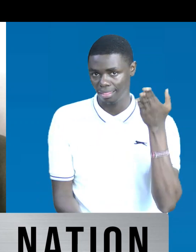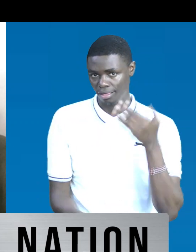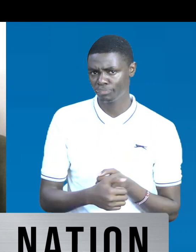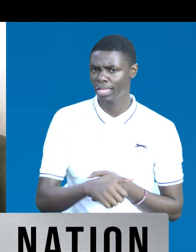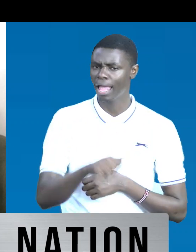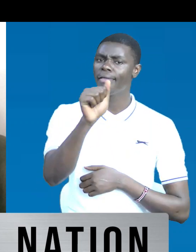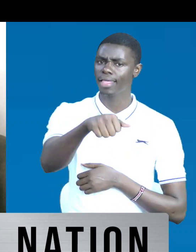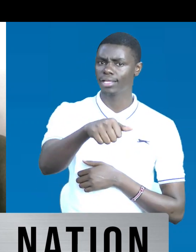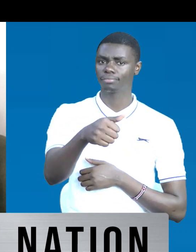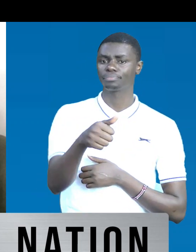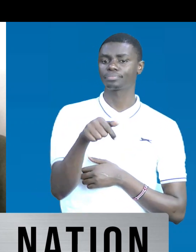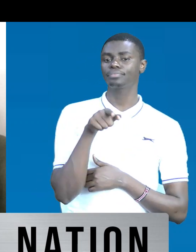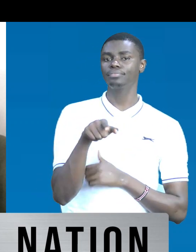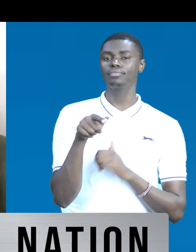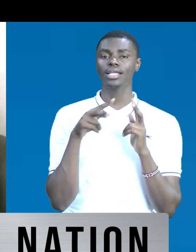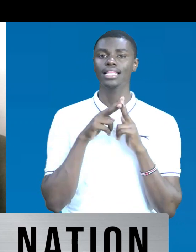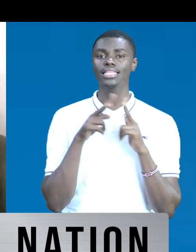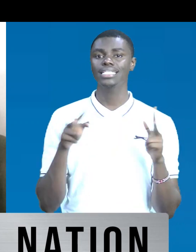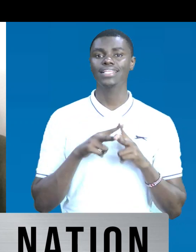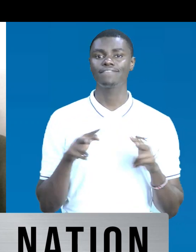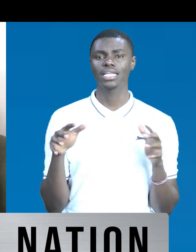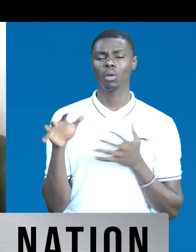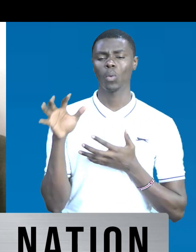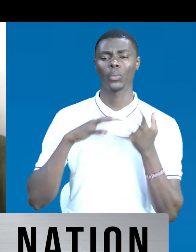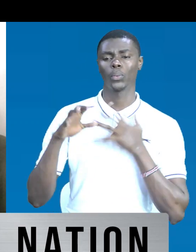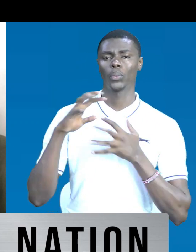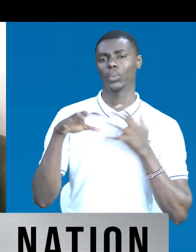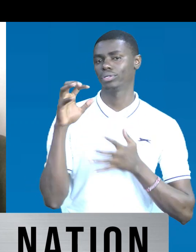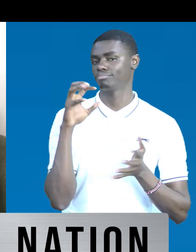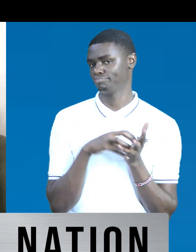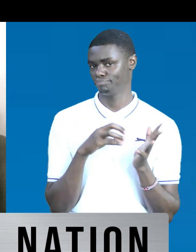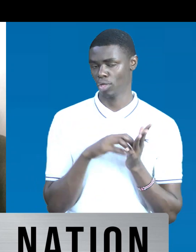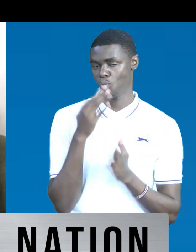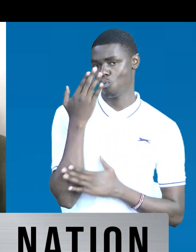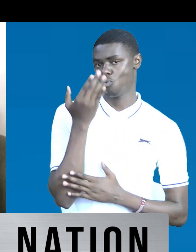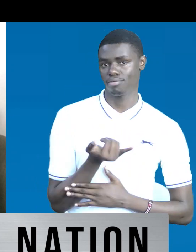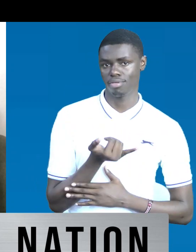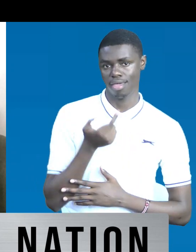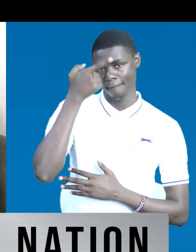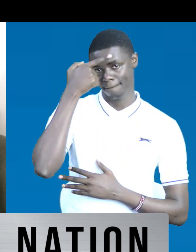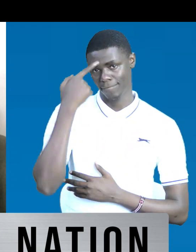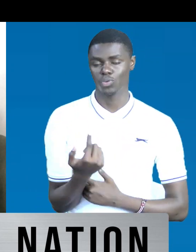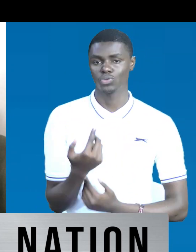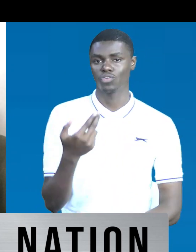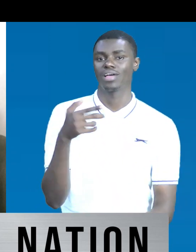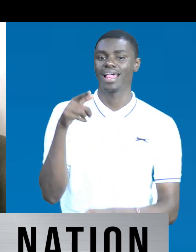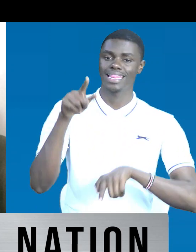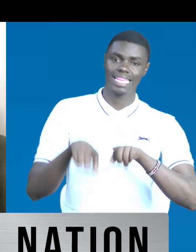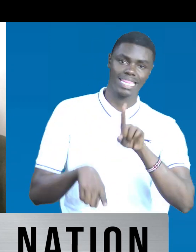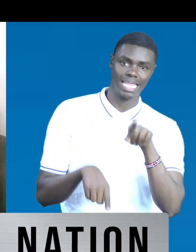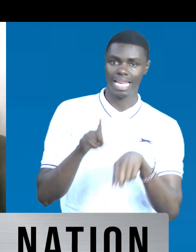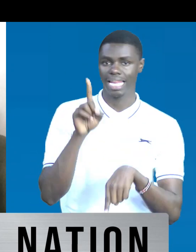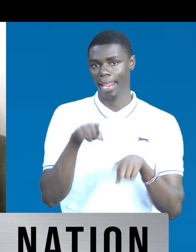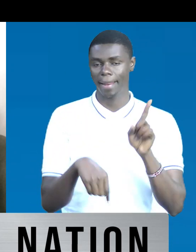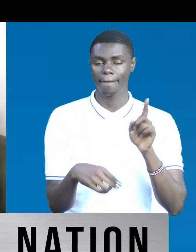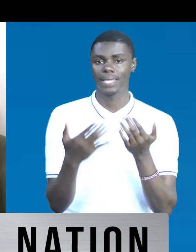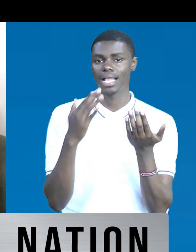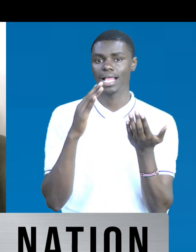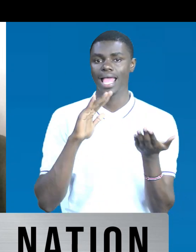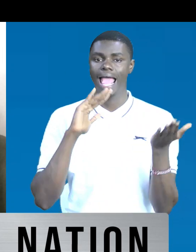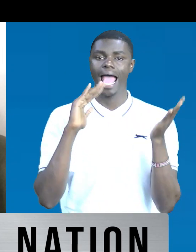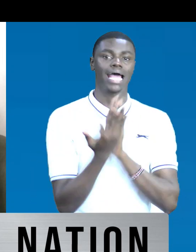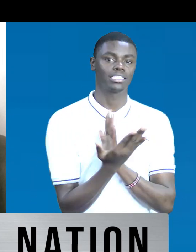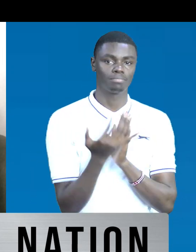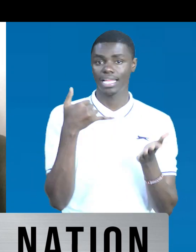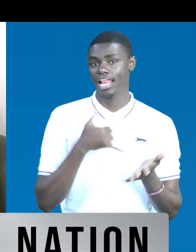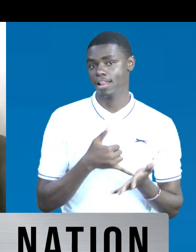Yes, these are very complex situations because of the dynamic aspects